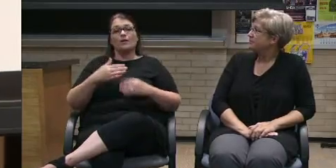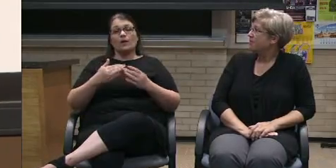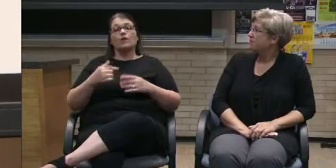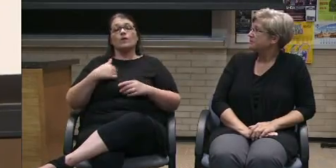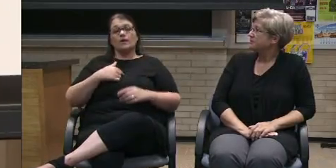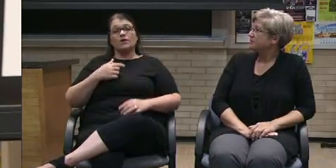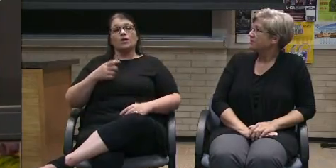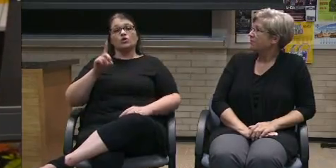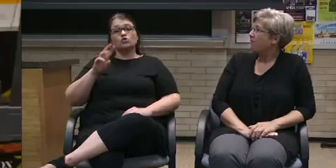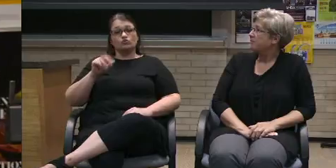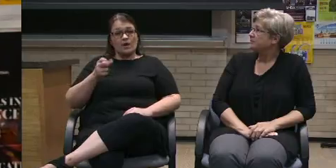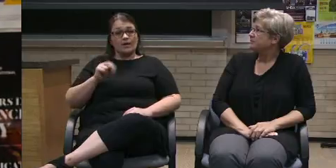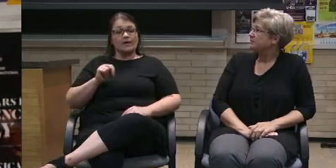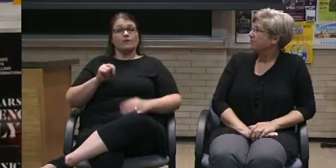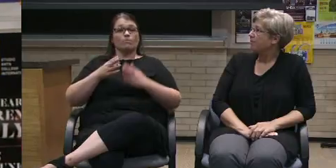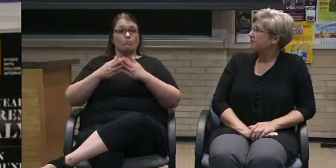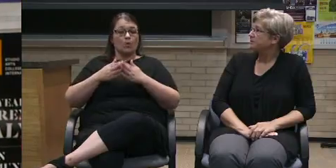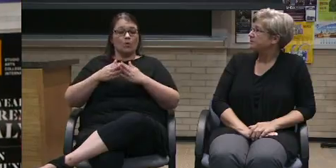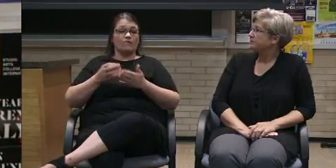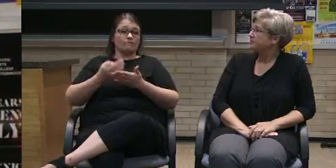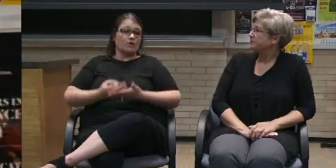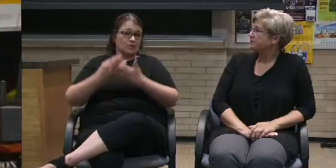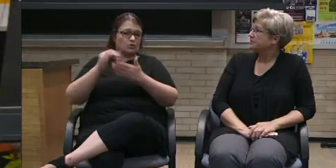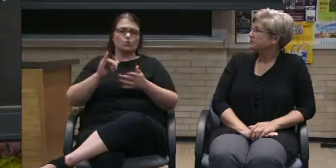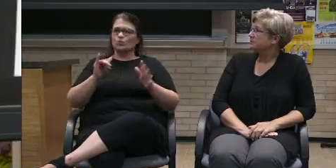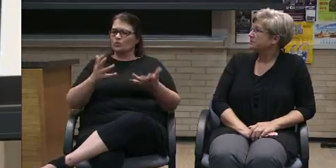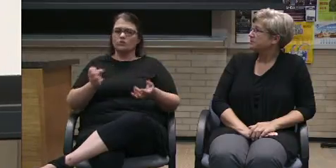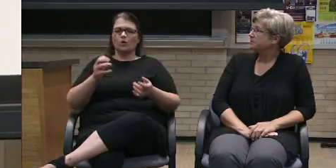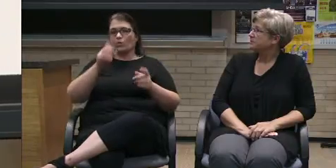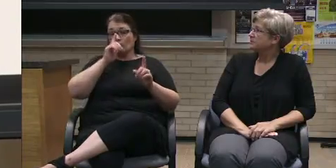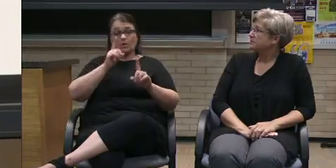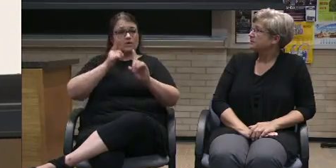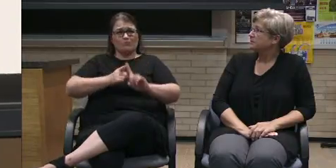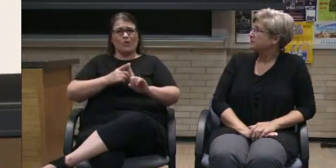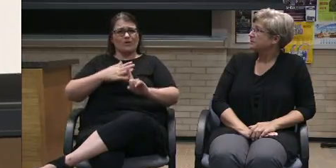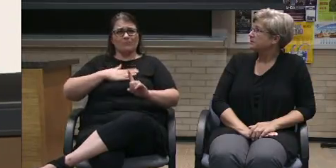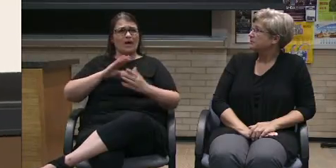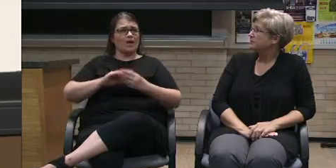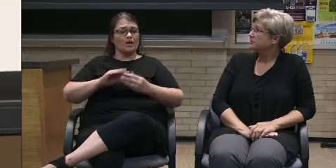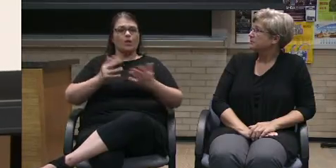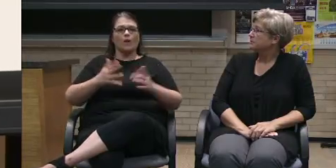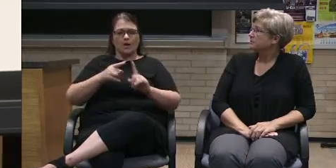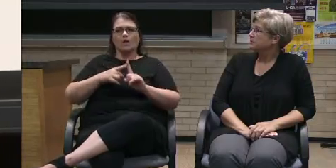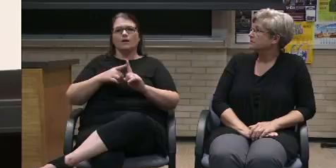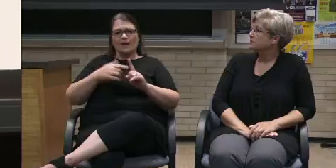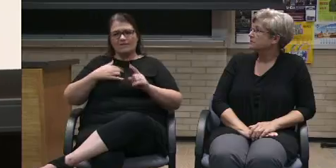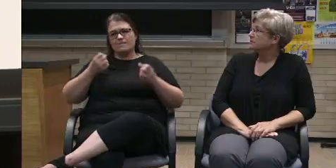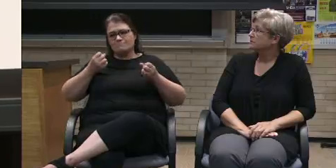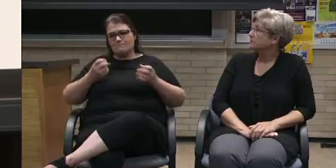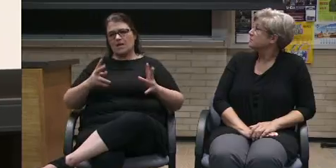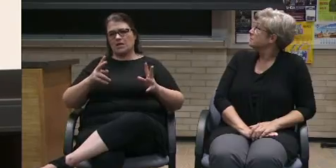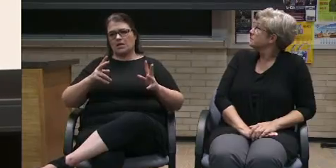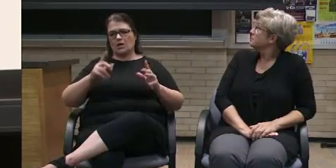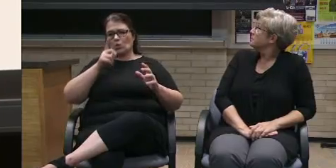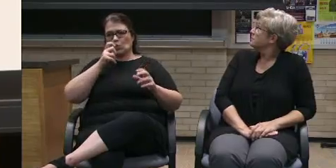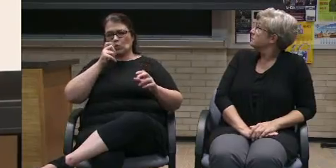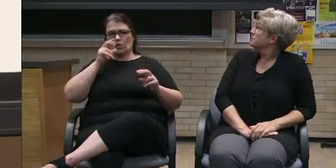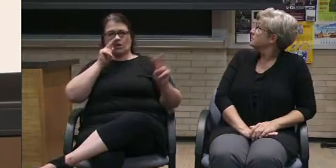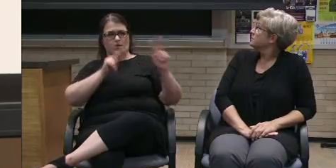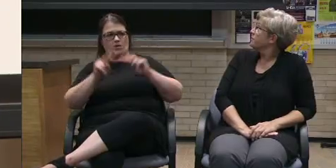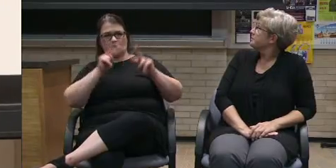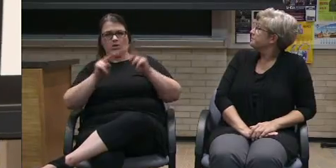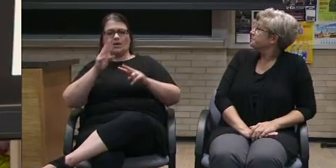the point being, there are children out there who are encountering various aspects of the college in their world, and their parents.